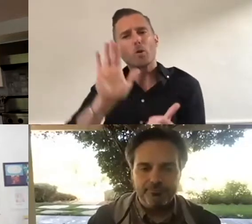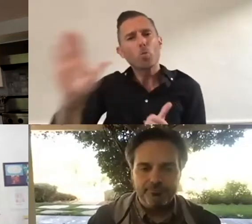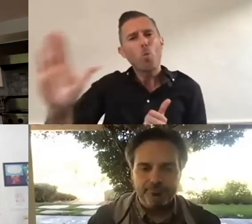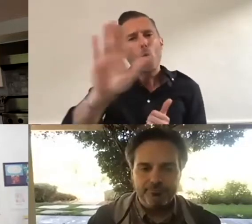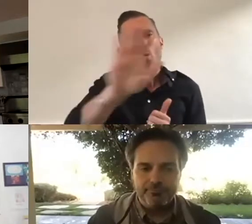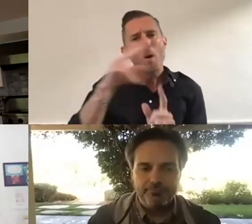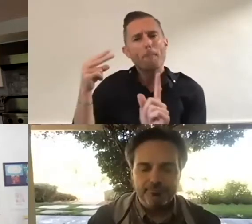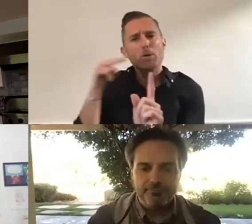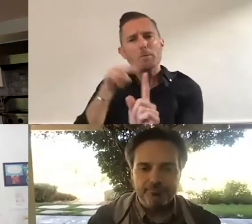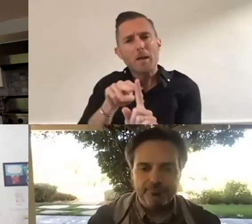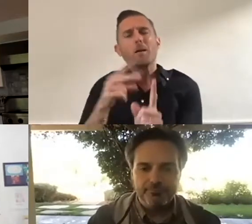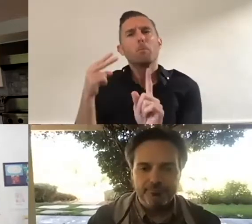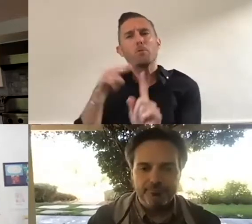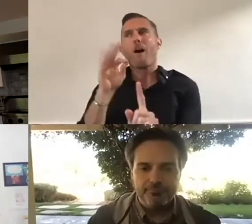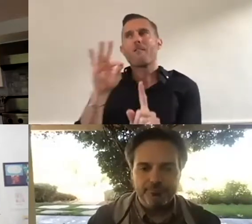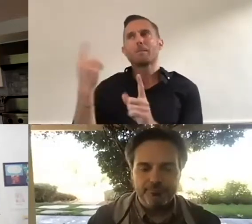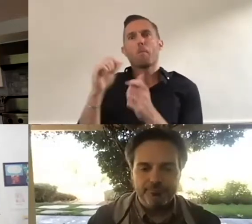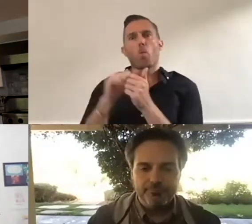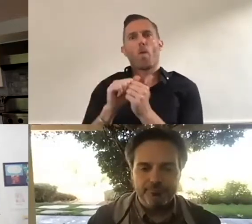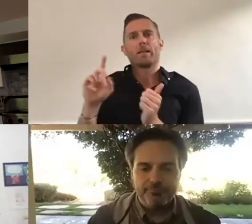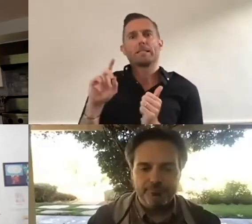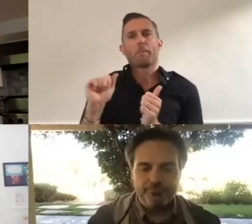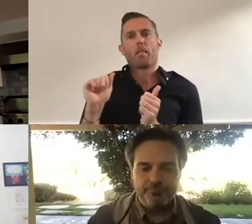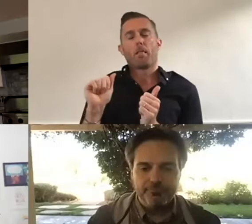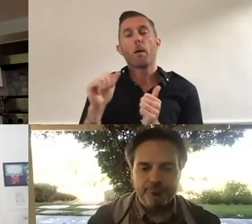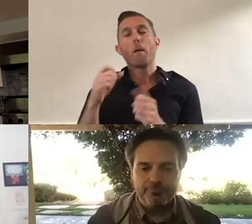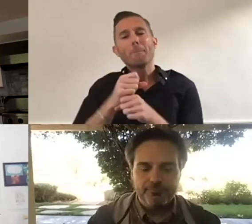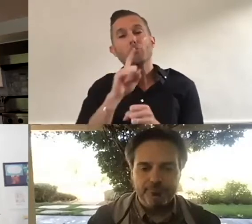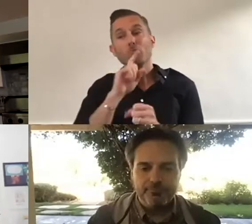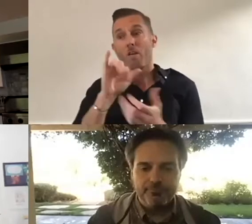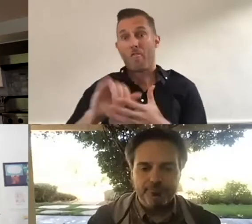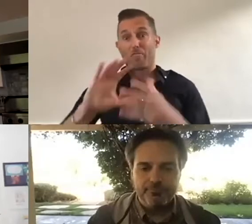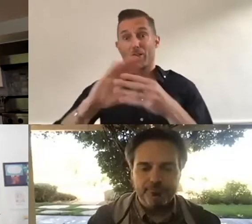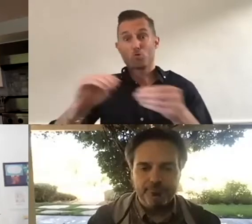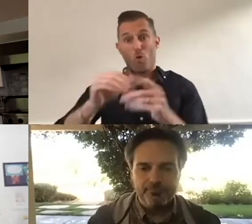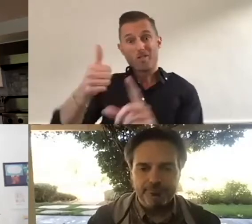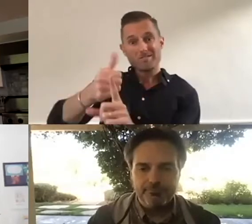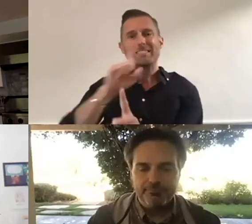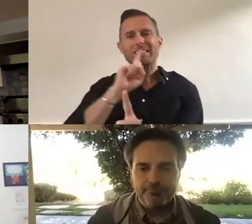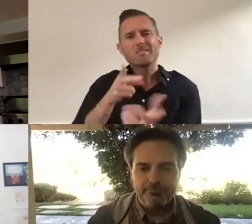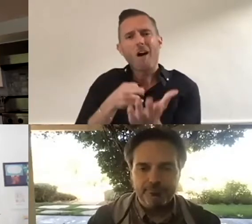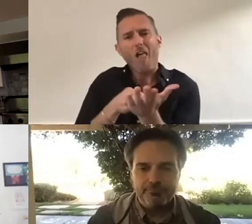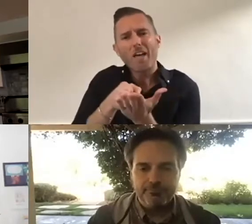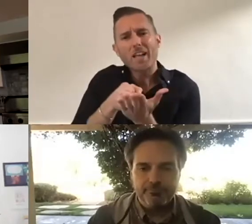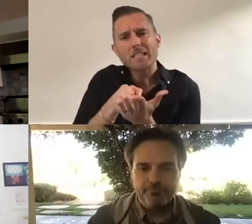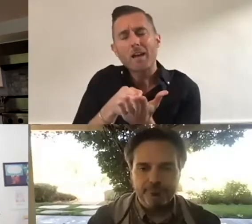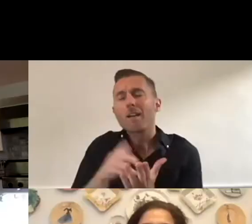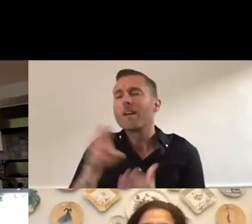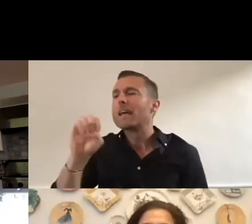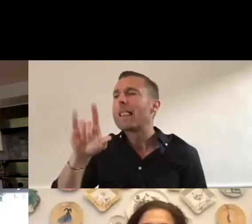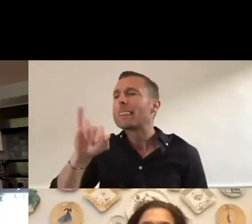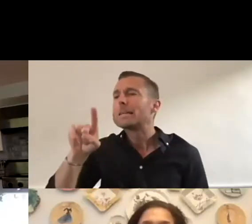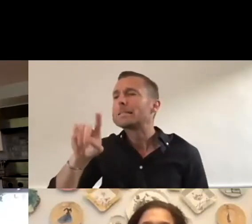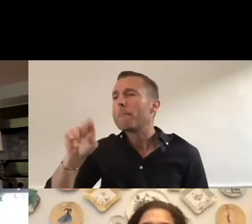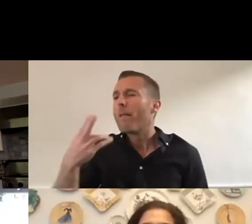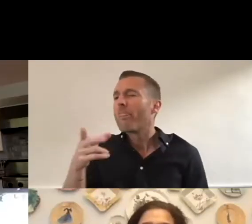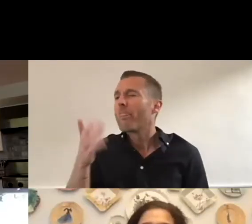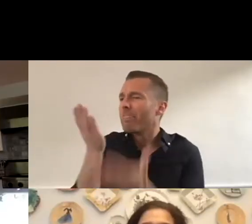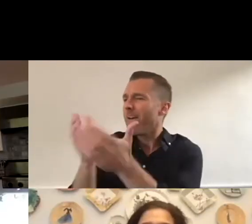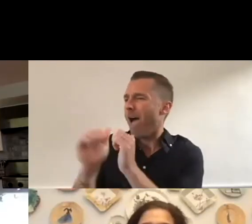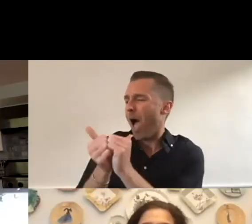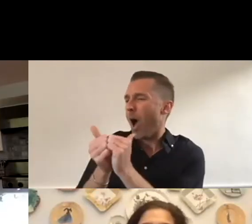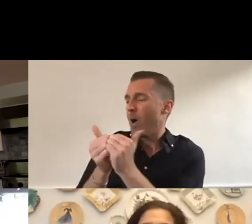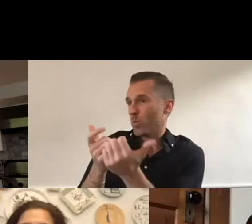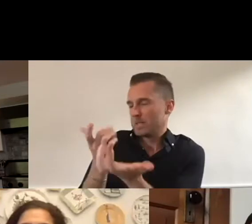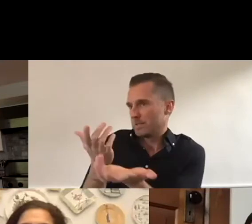a disability and to make sure that storytelling is authentic. Elisabeth, how has the fact that you